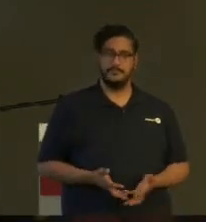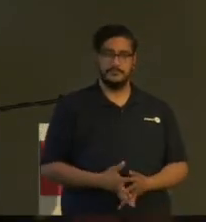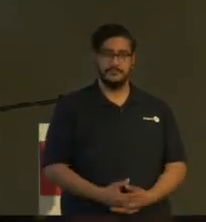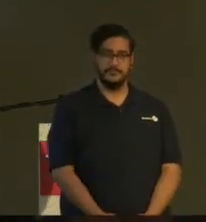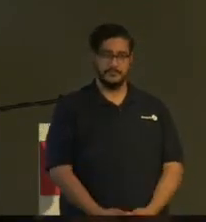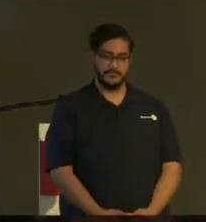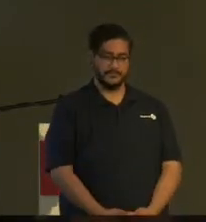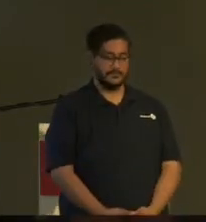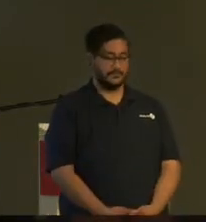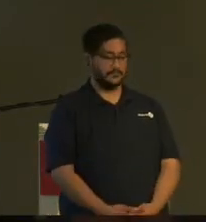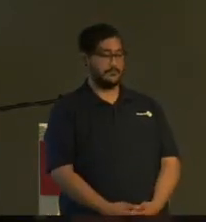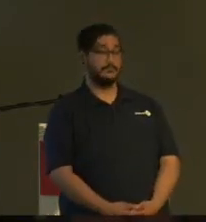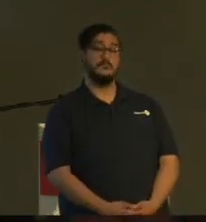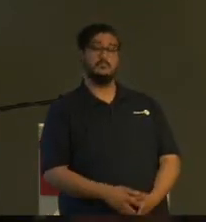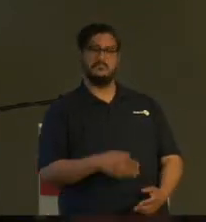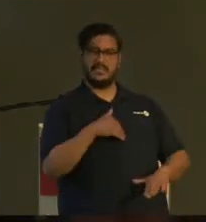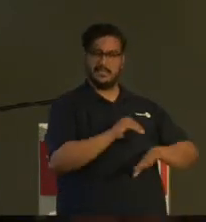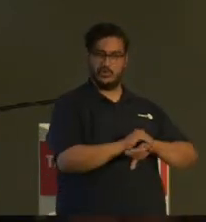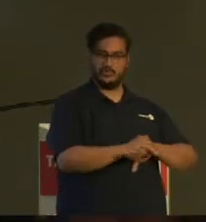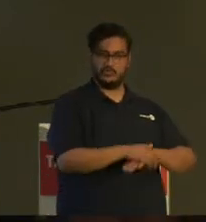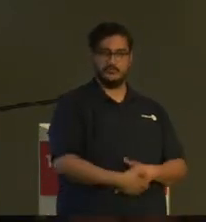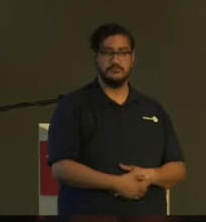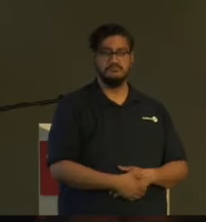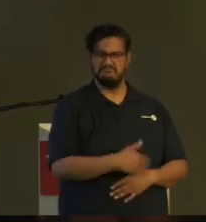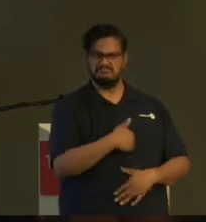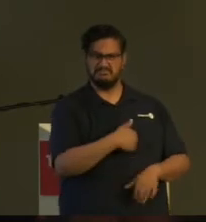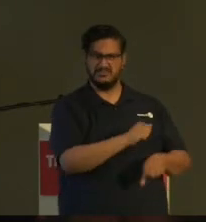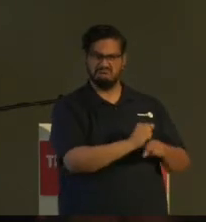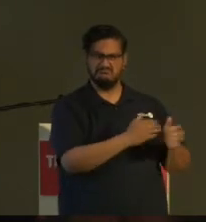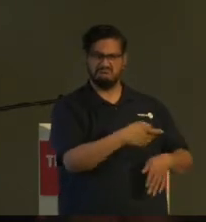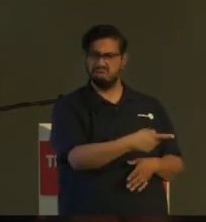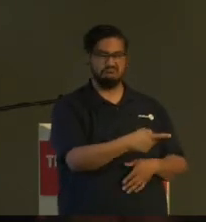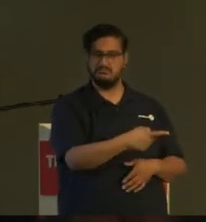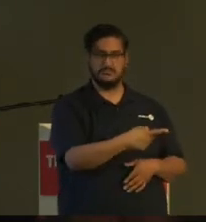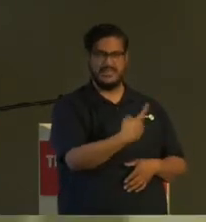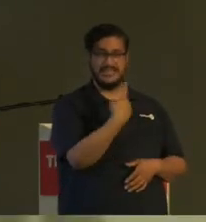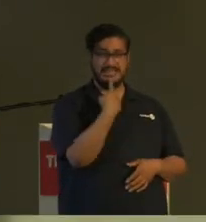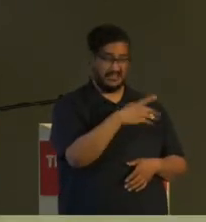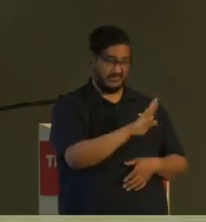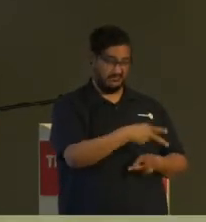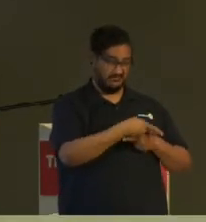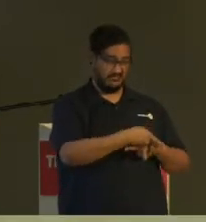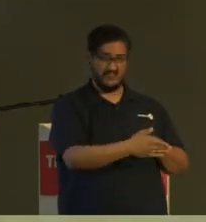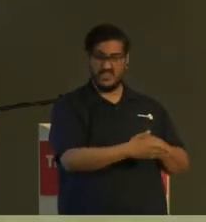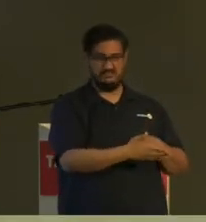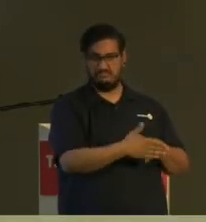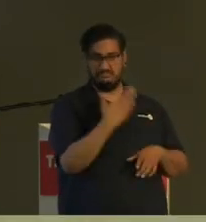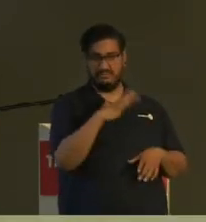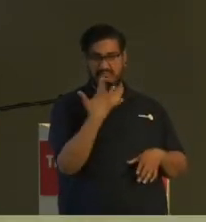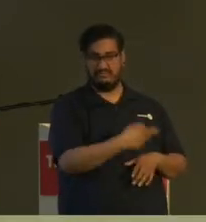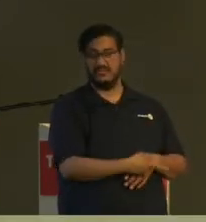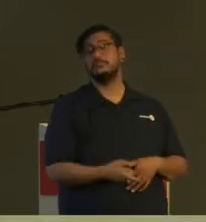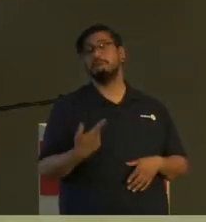My workmates never approved of my new hobby. They claimed that keeping fish brought bad luck. I paid them no mind